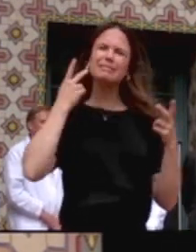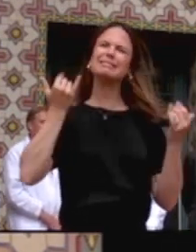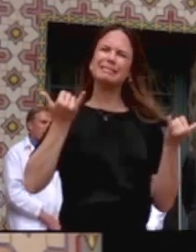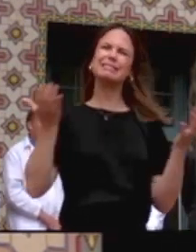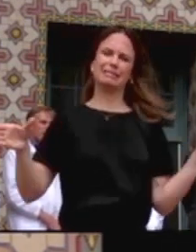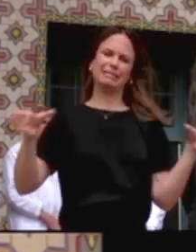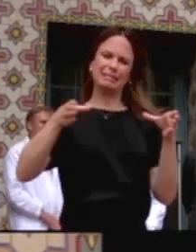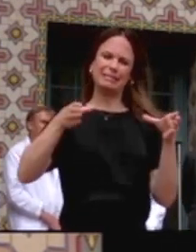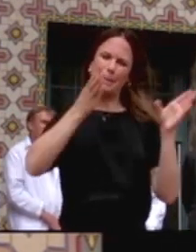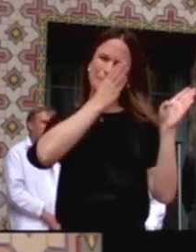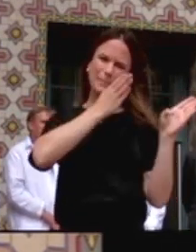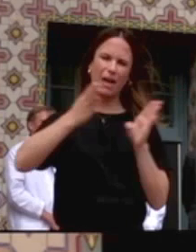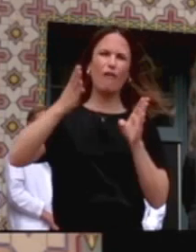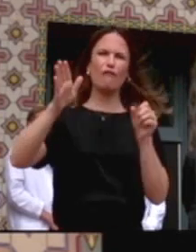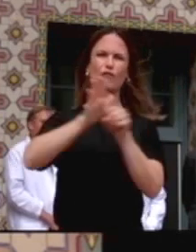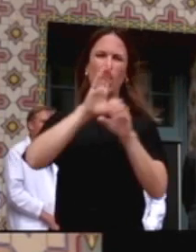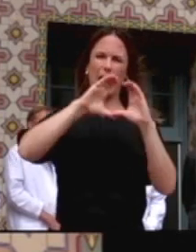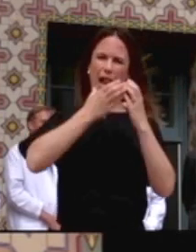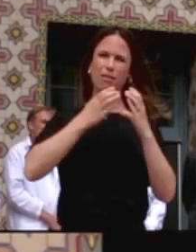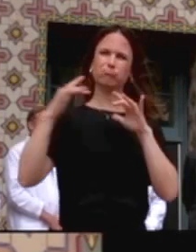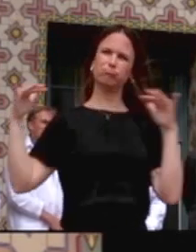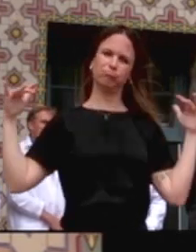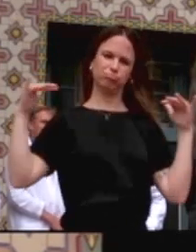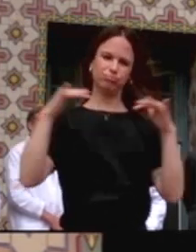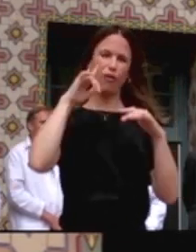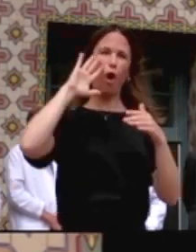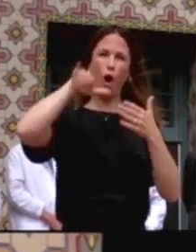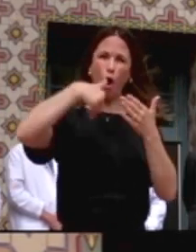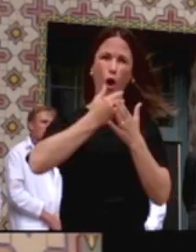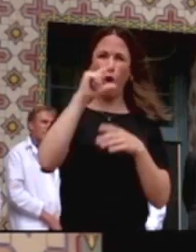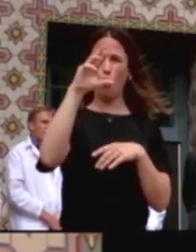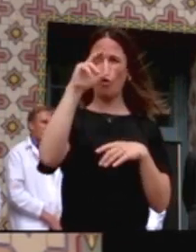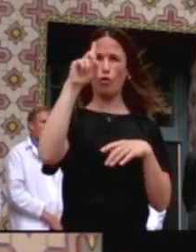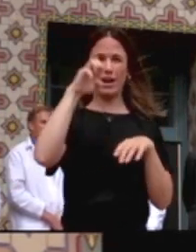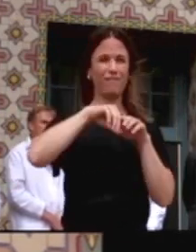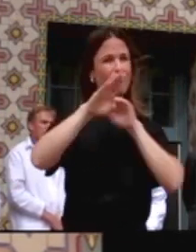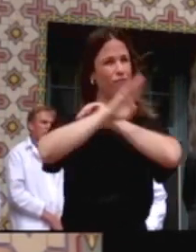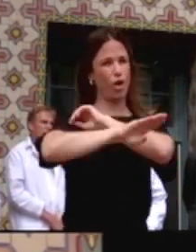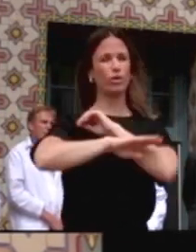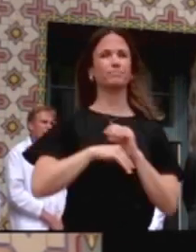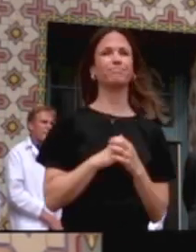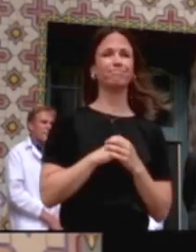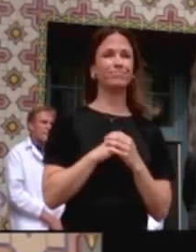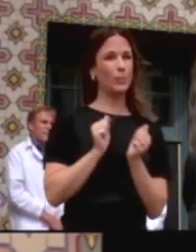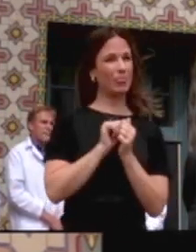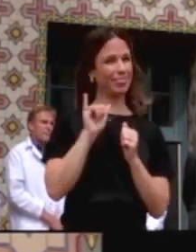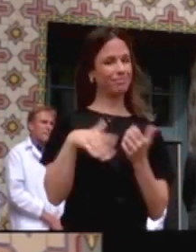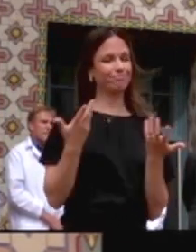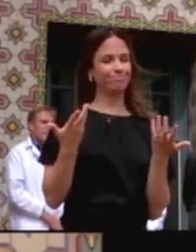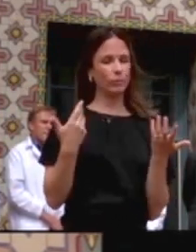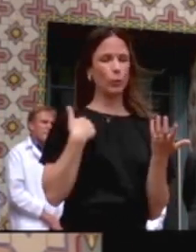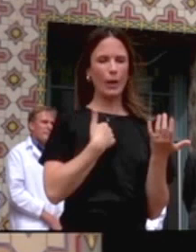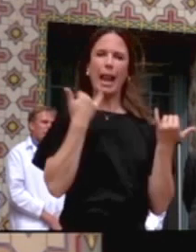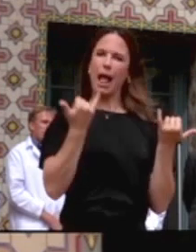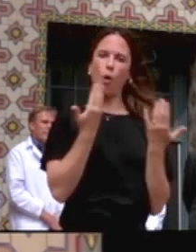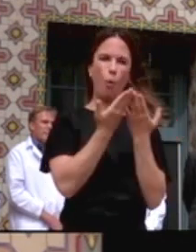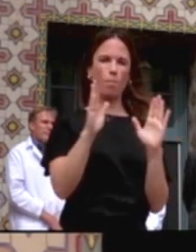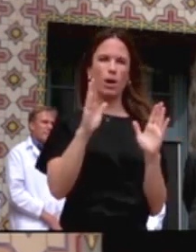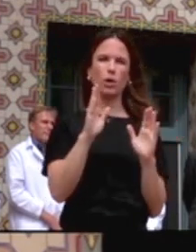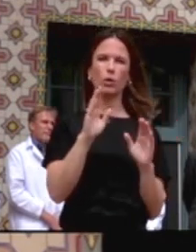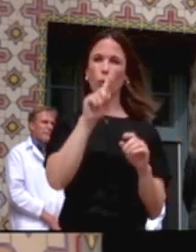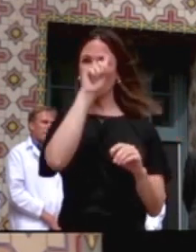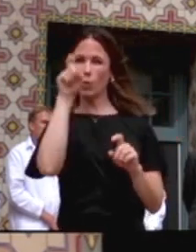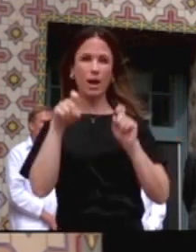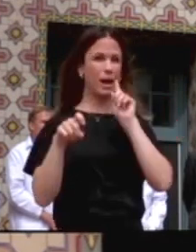to plan for full classrooms for all grades in the fall. And with that, we will open for question